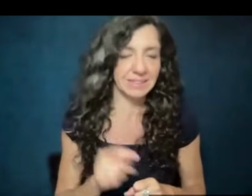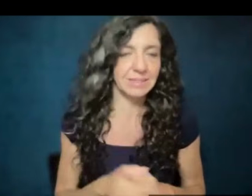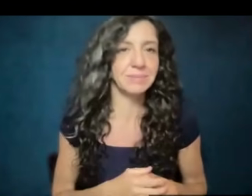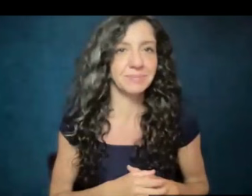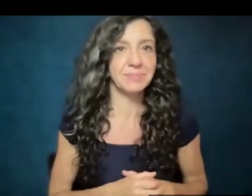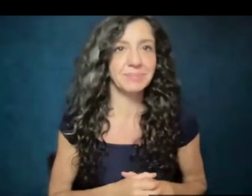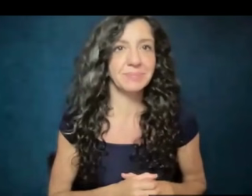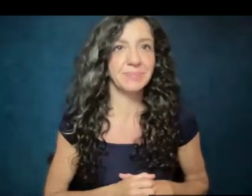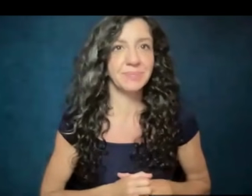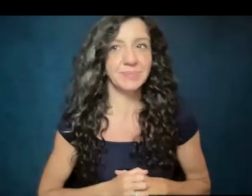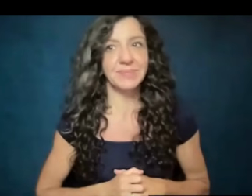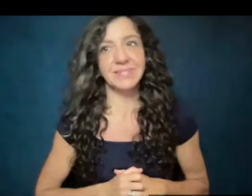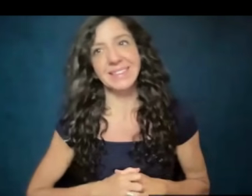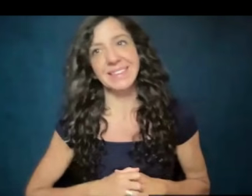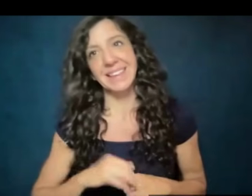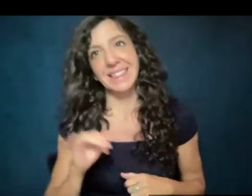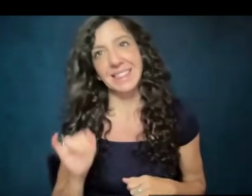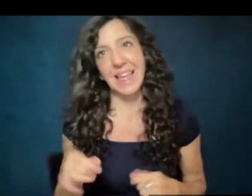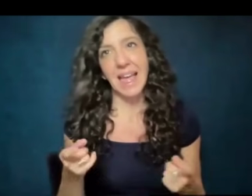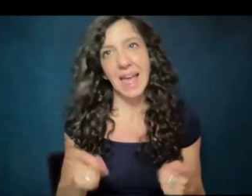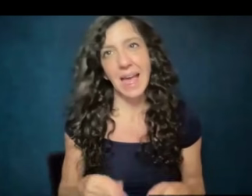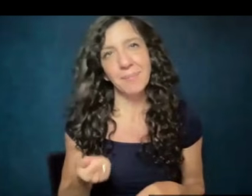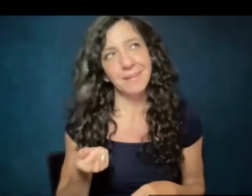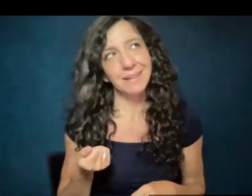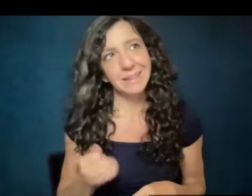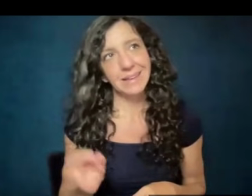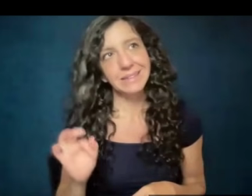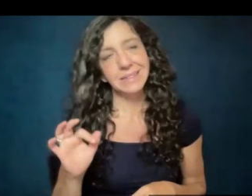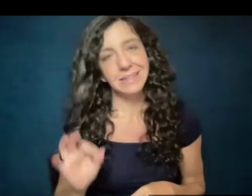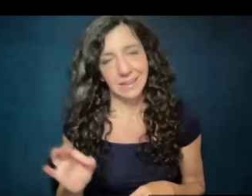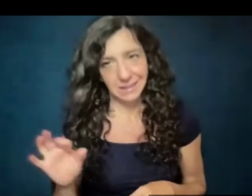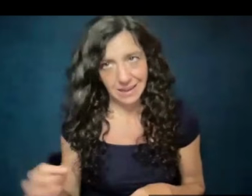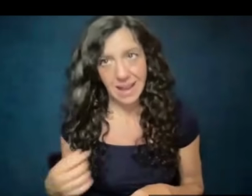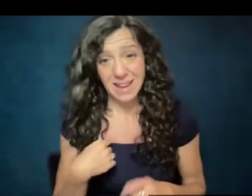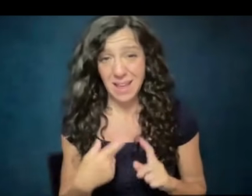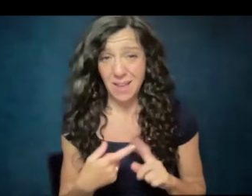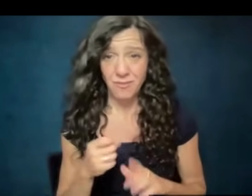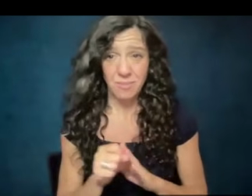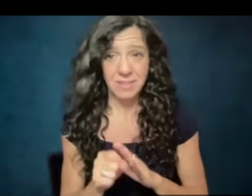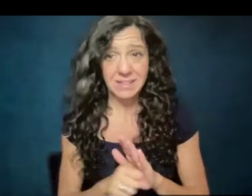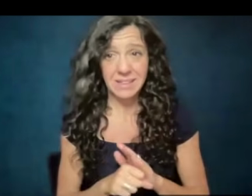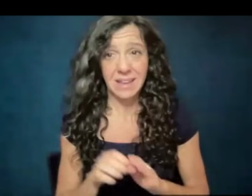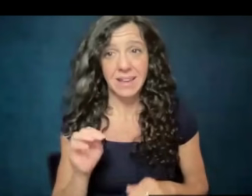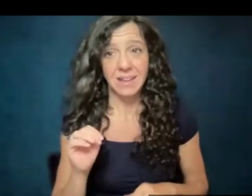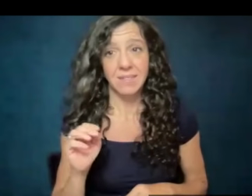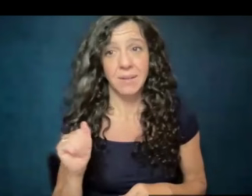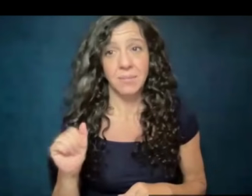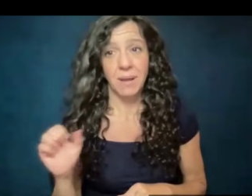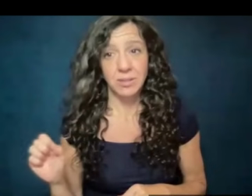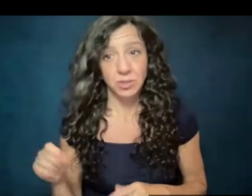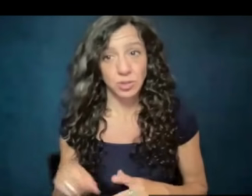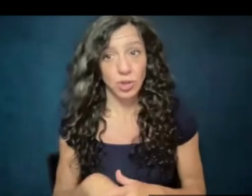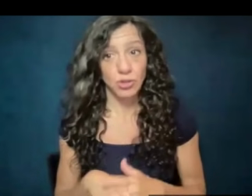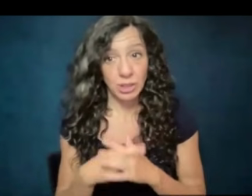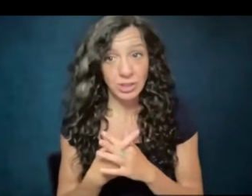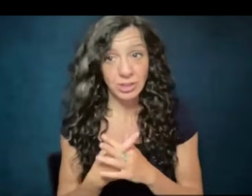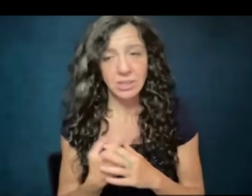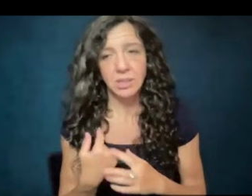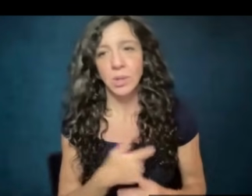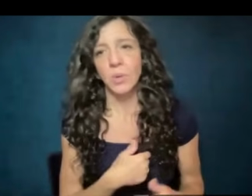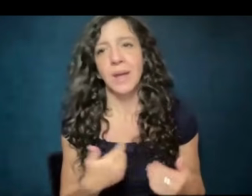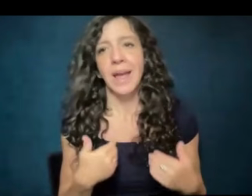That was in 1999. I'm from the state of Massachusetts originally, we have